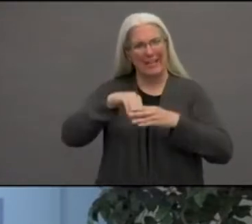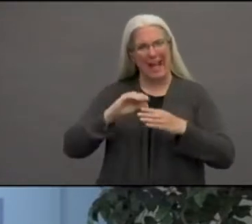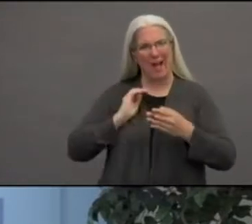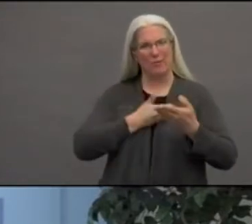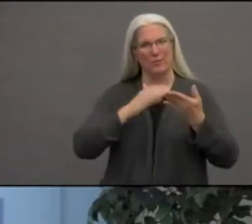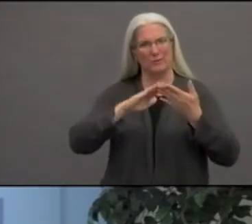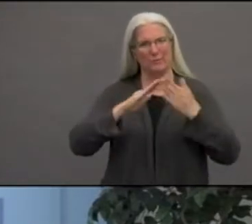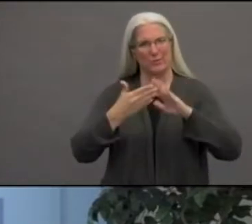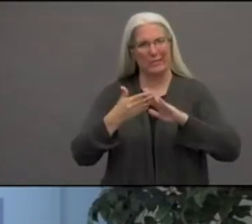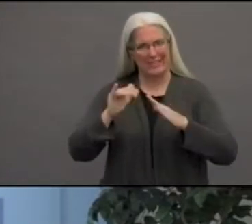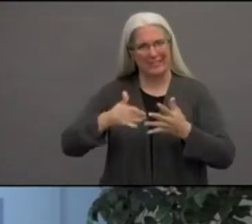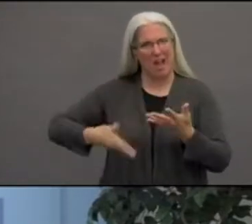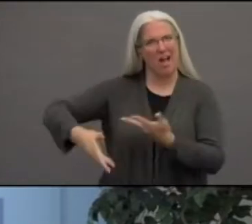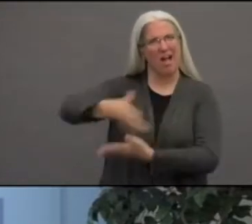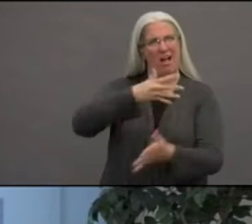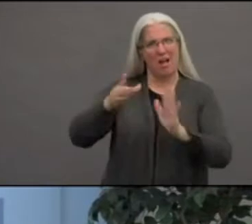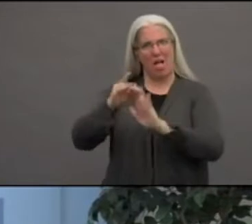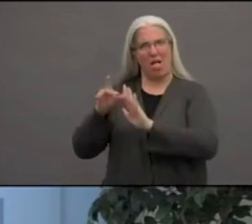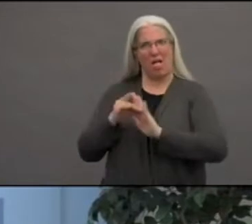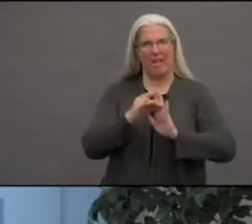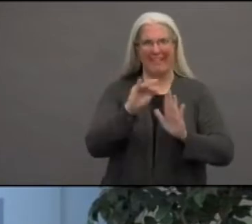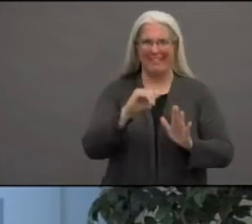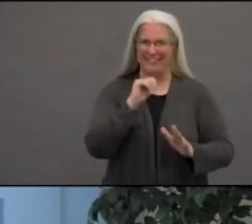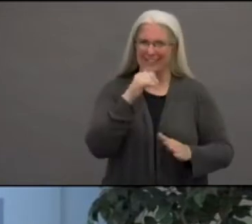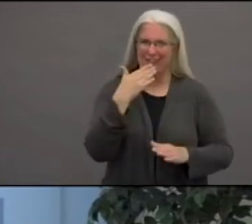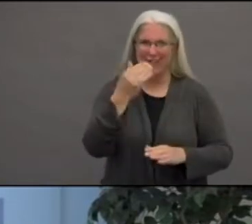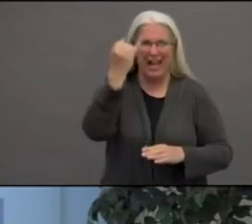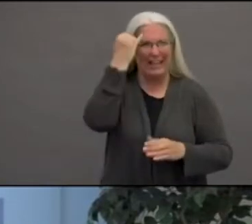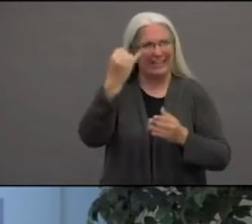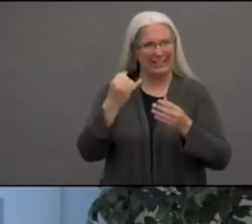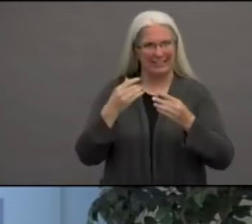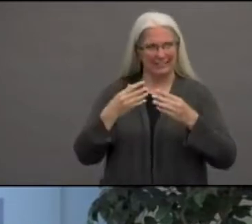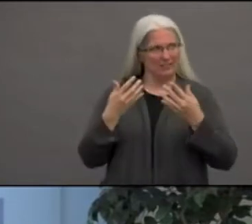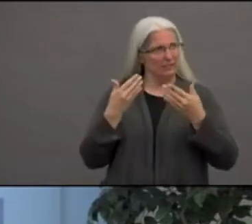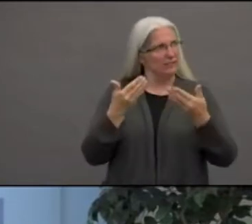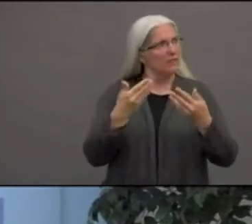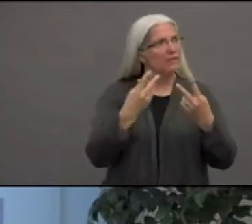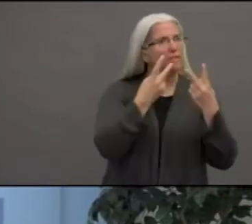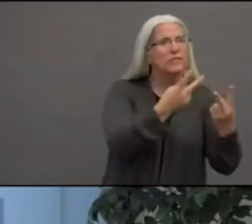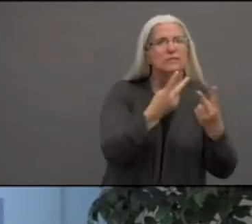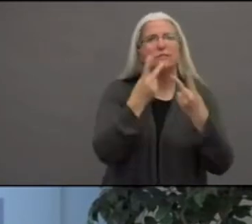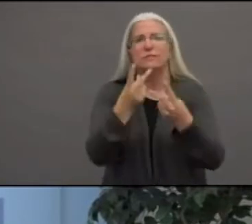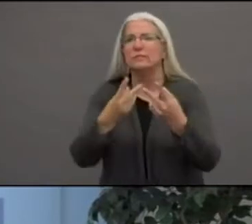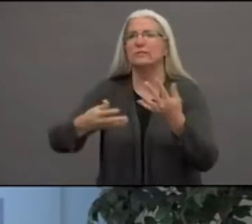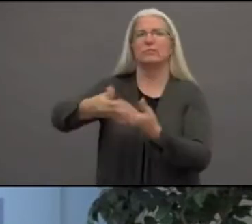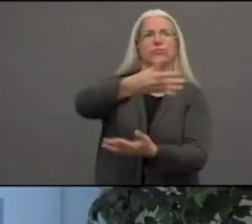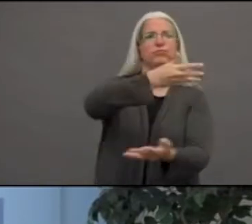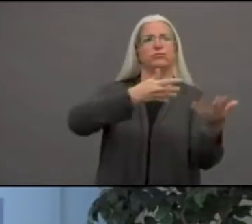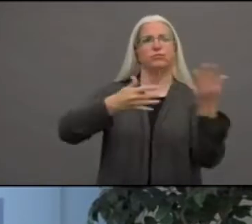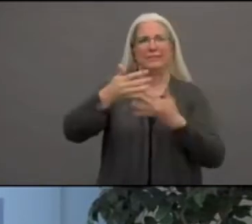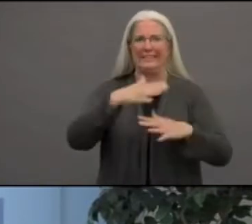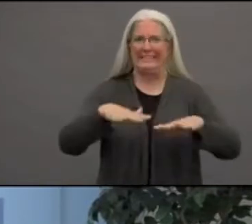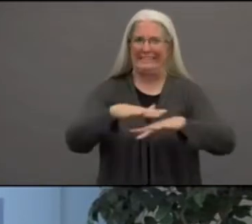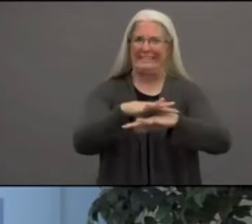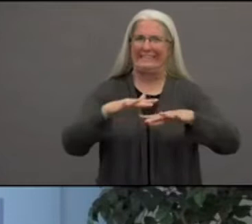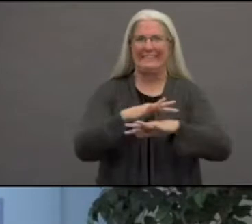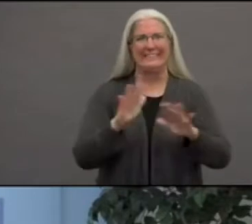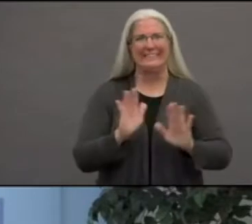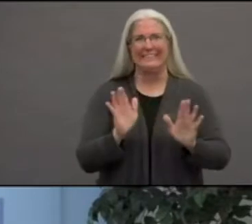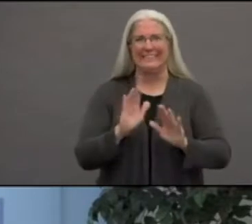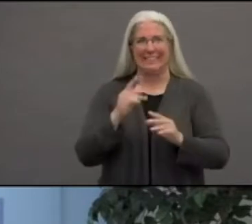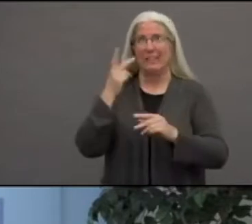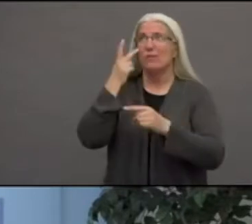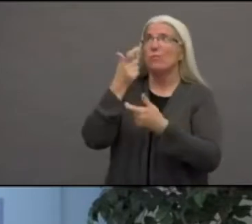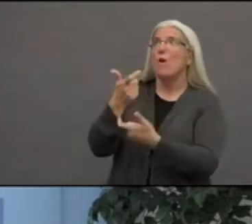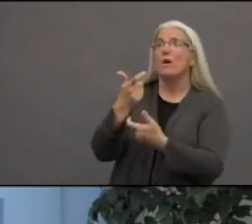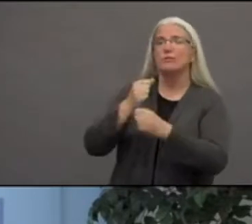probably not a good idea to go to a home gathering or a house party or even a crowded fireworks show.